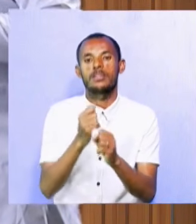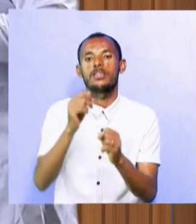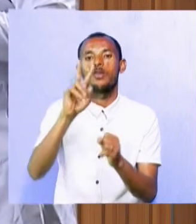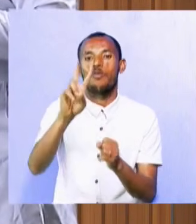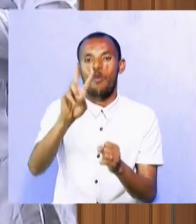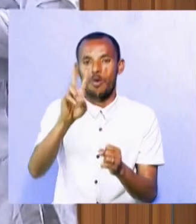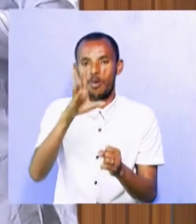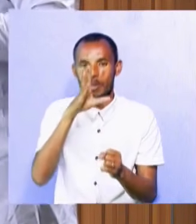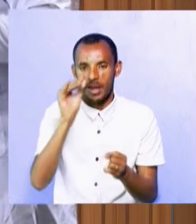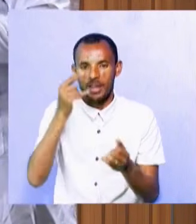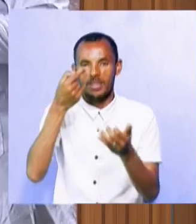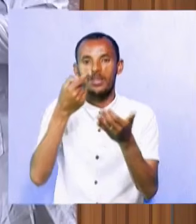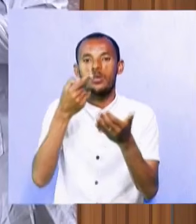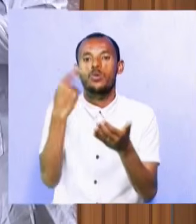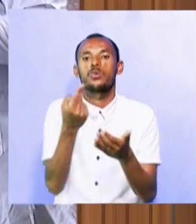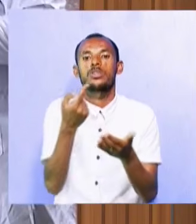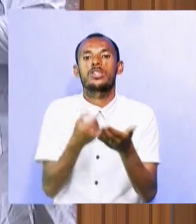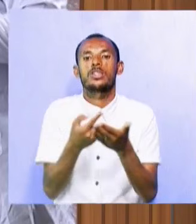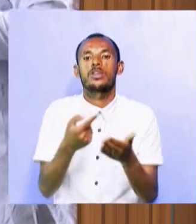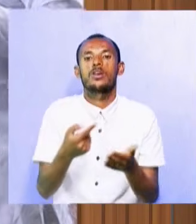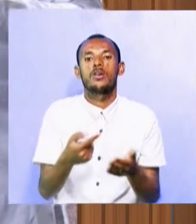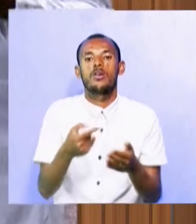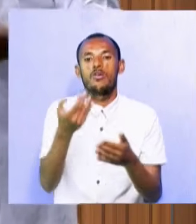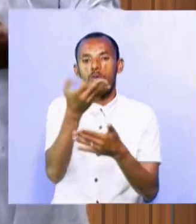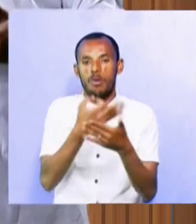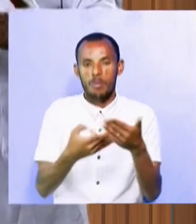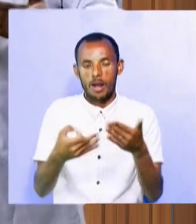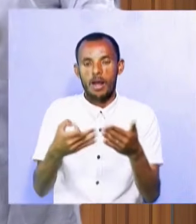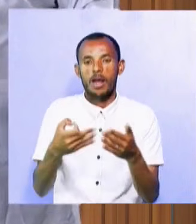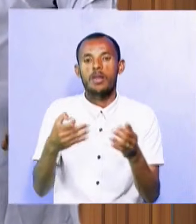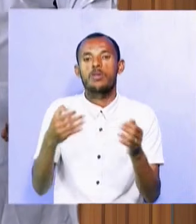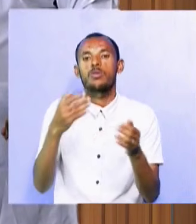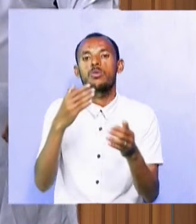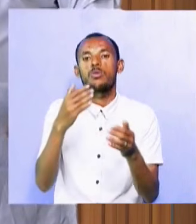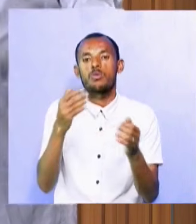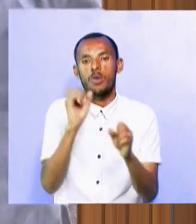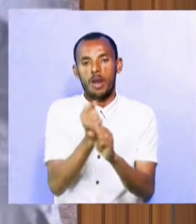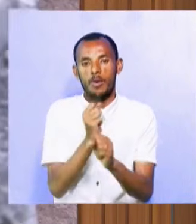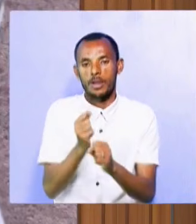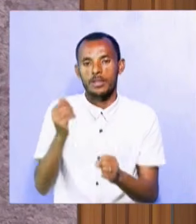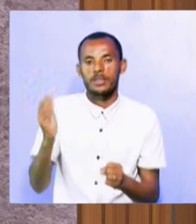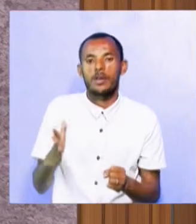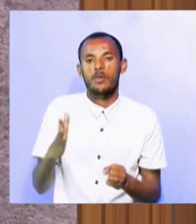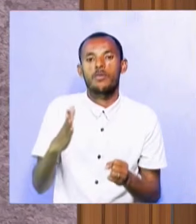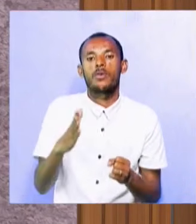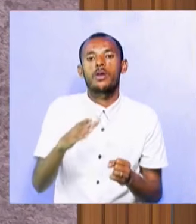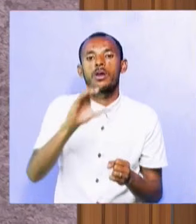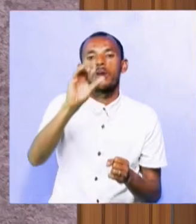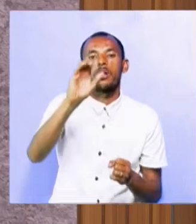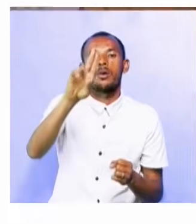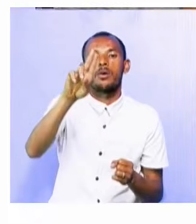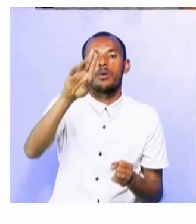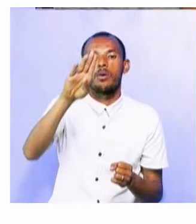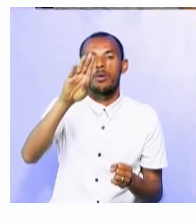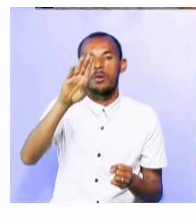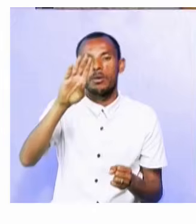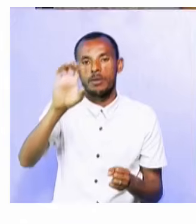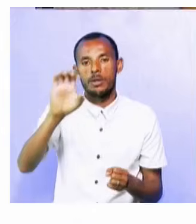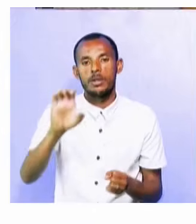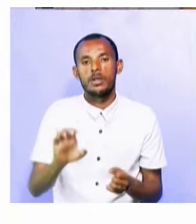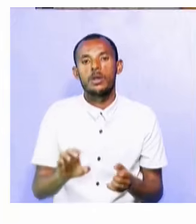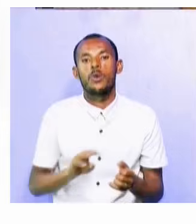and use this formula to calculate the side of the cube. So we will apply these